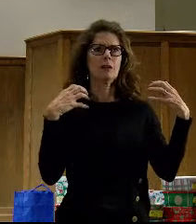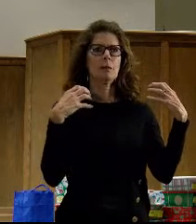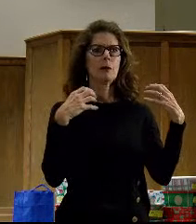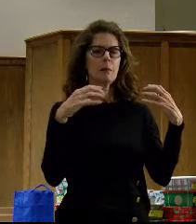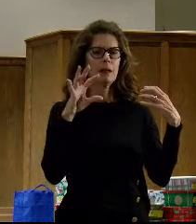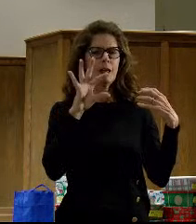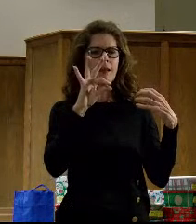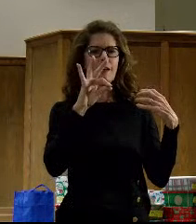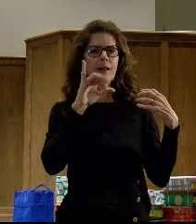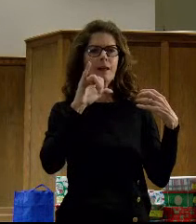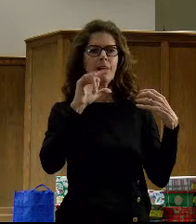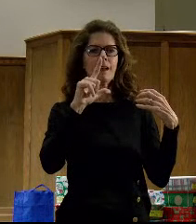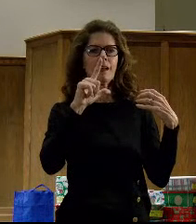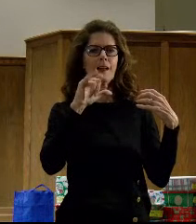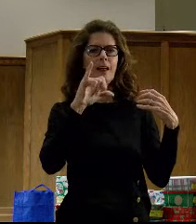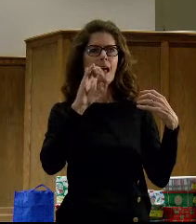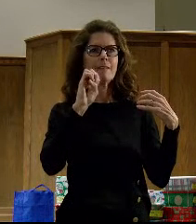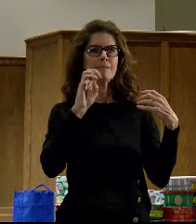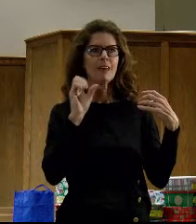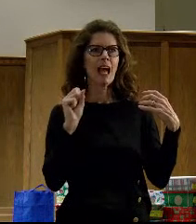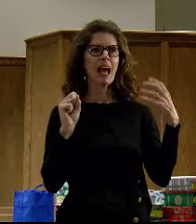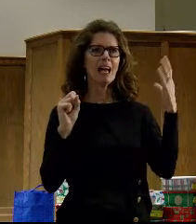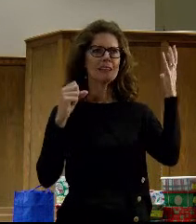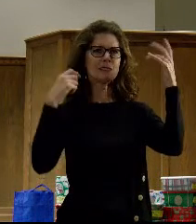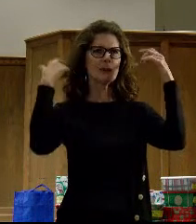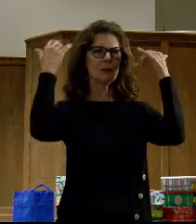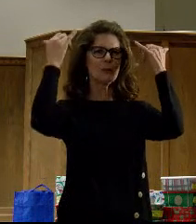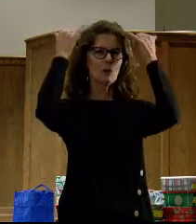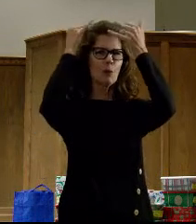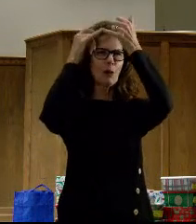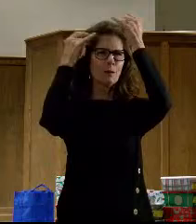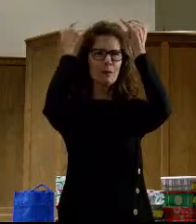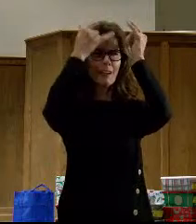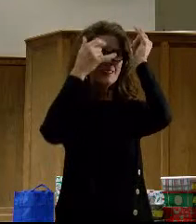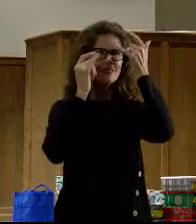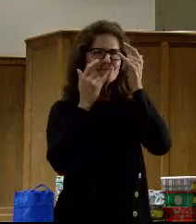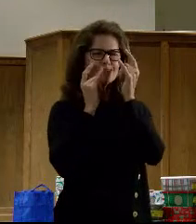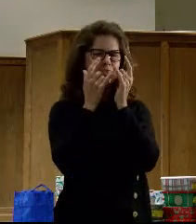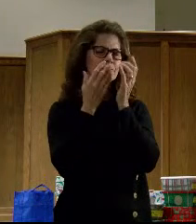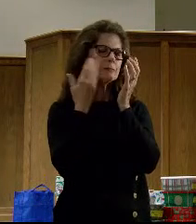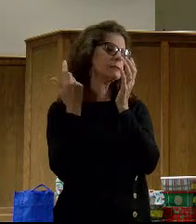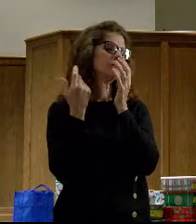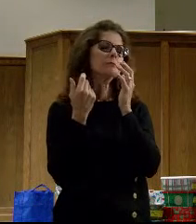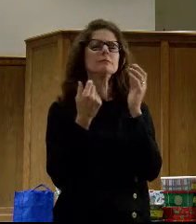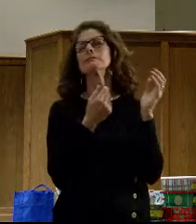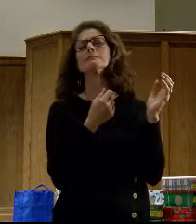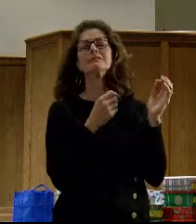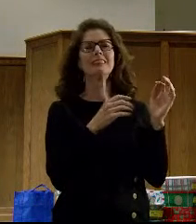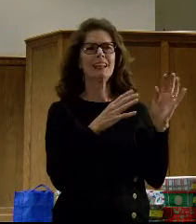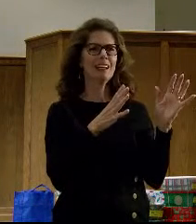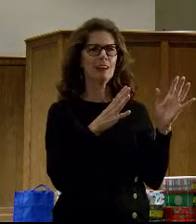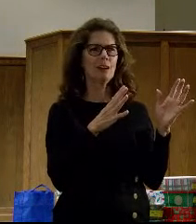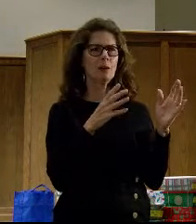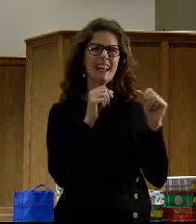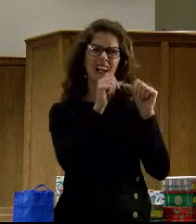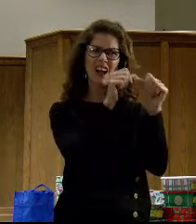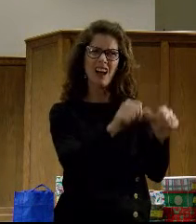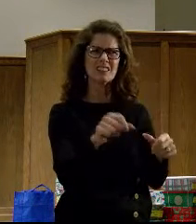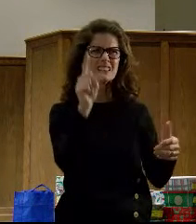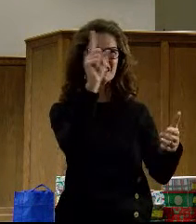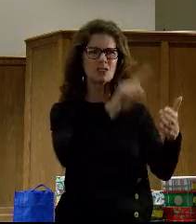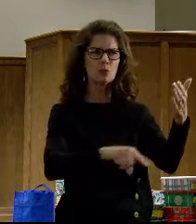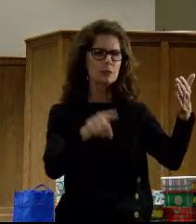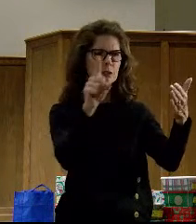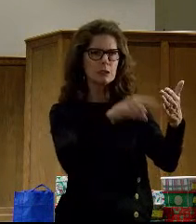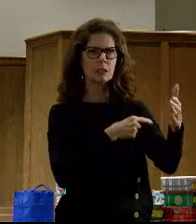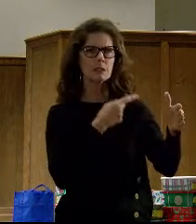head. And he's having to deal with the constant chorus of criticism from all the people around him who are mocking him,